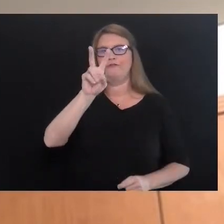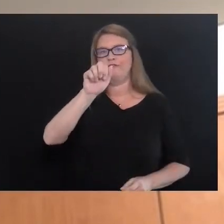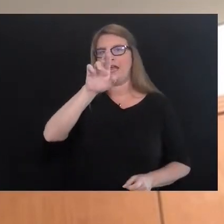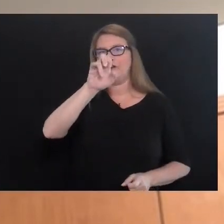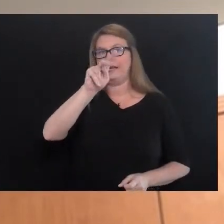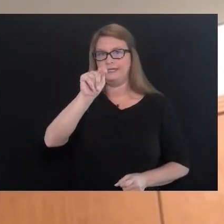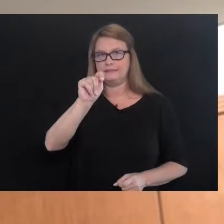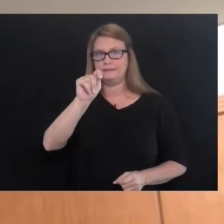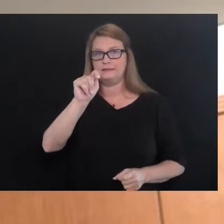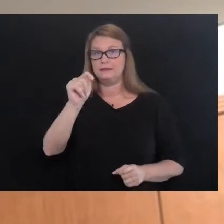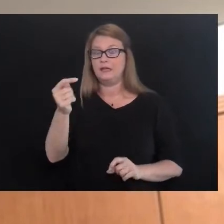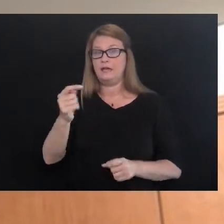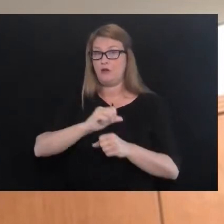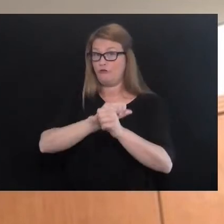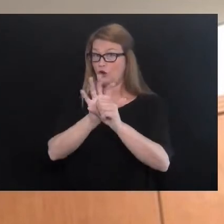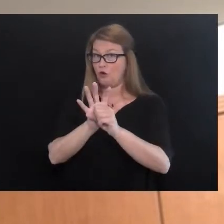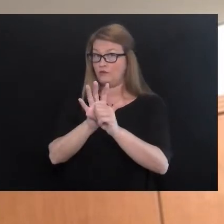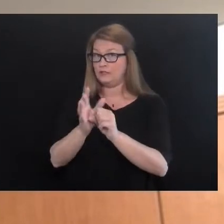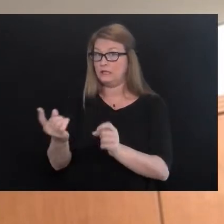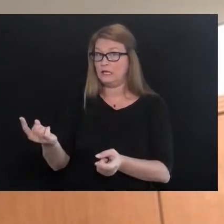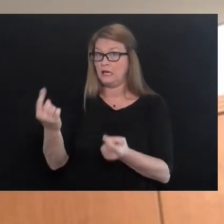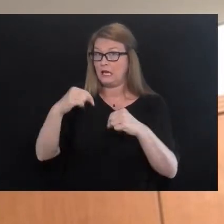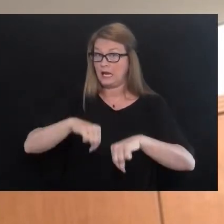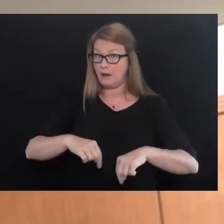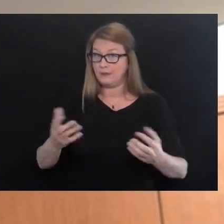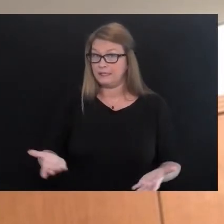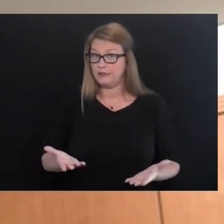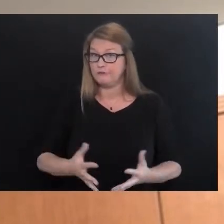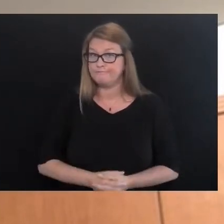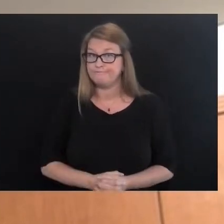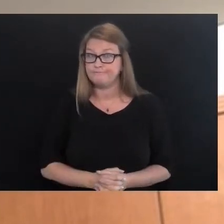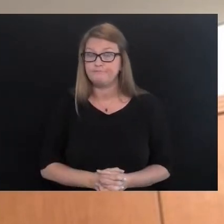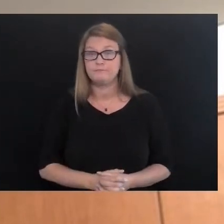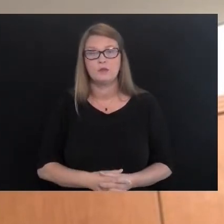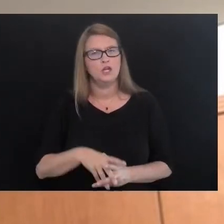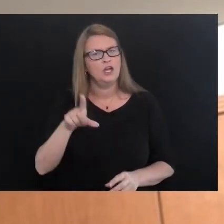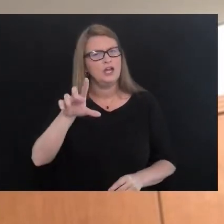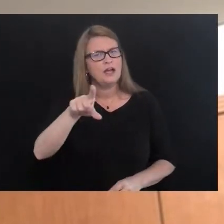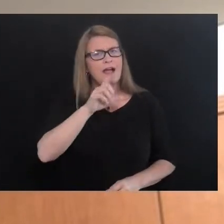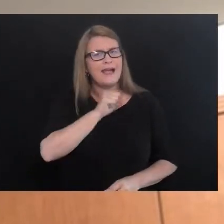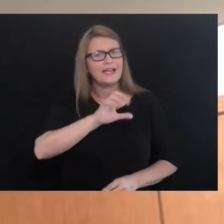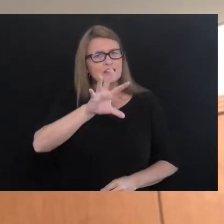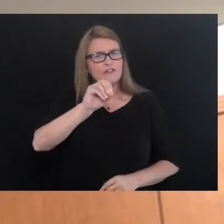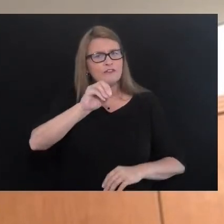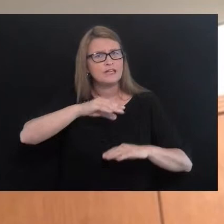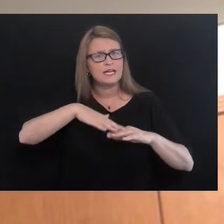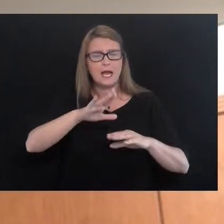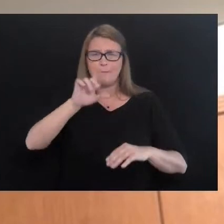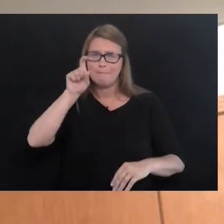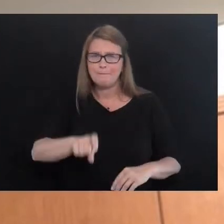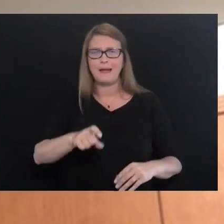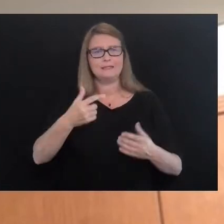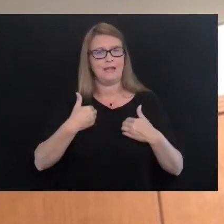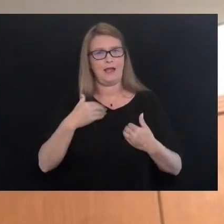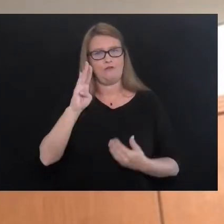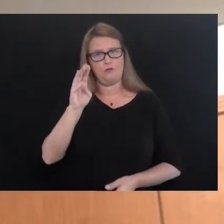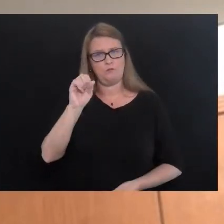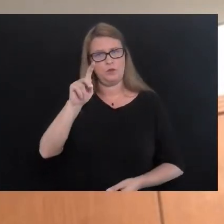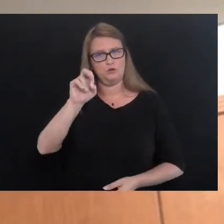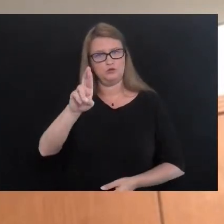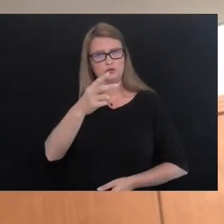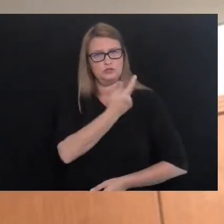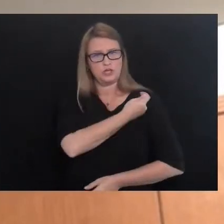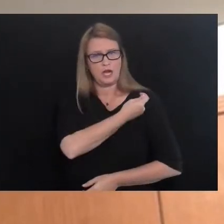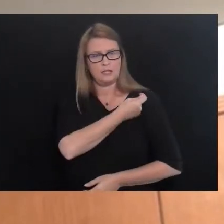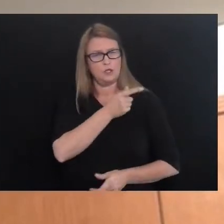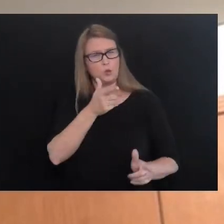So West Virginians, particularly over the age of 50, we have got to get booster doses. We have got to get booster doses